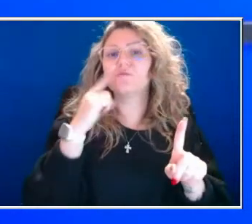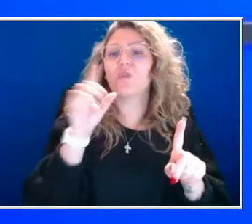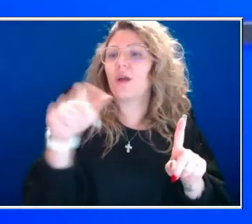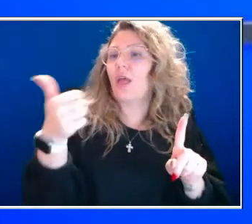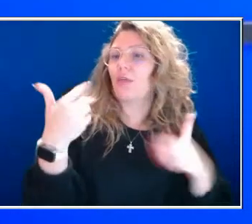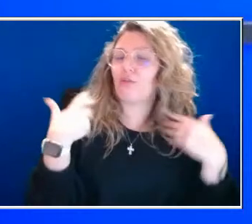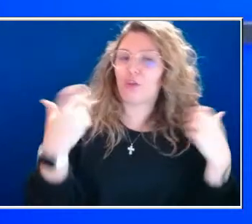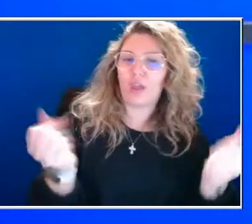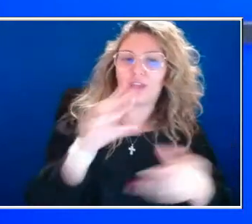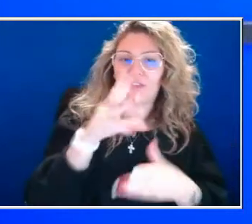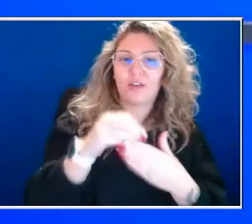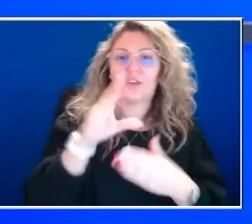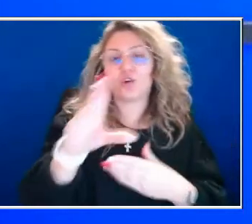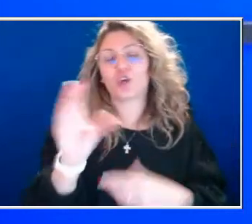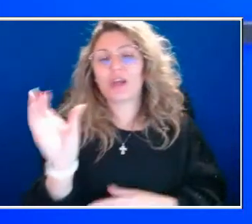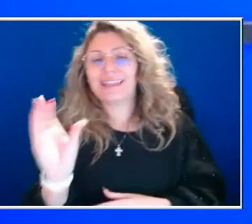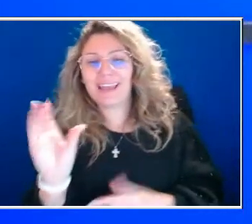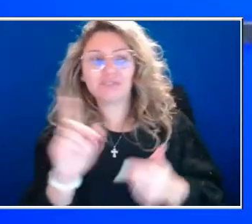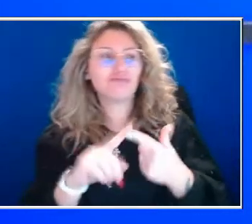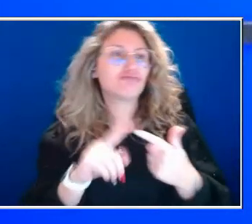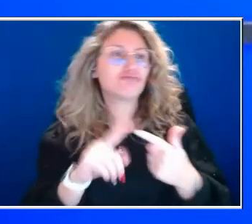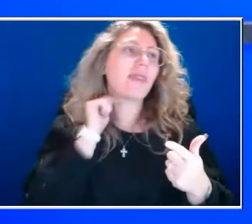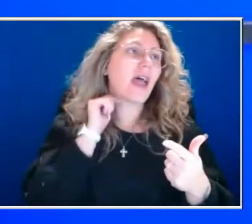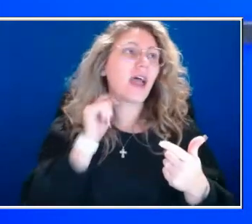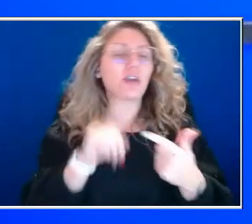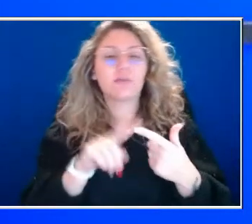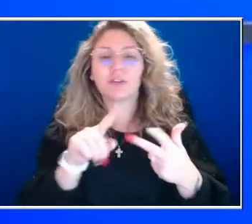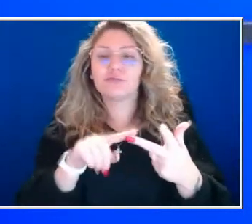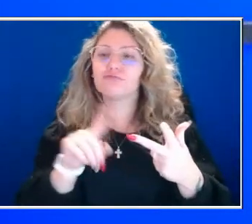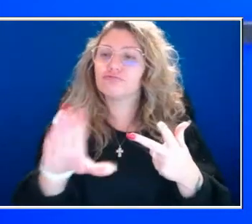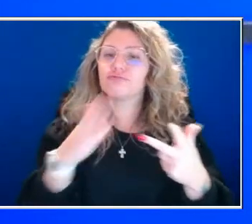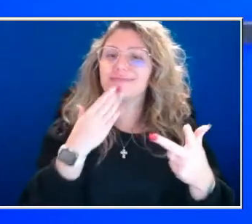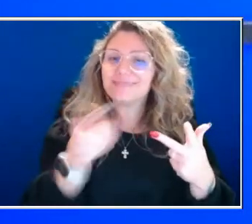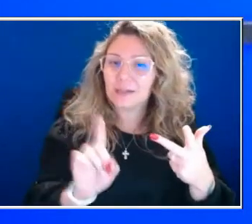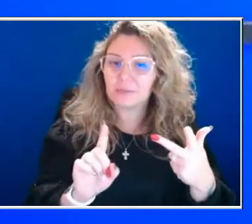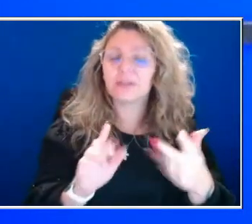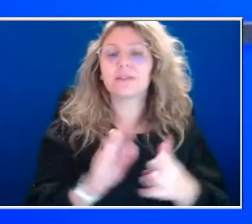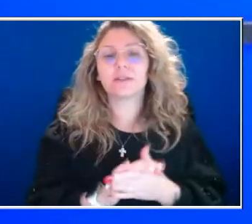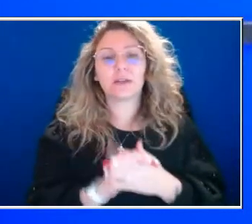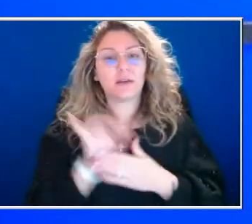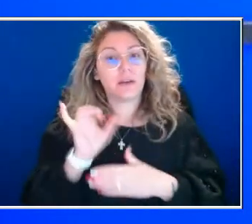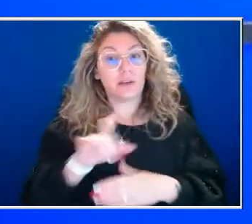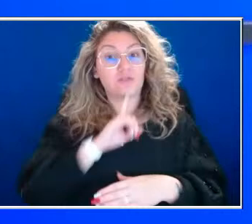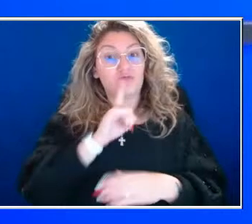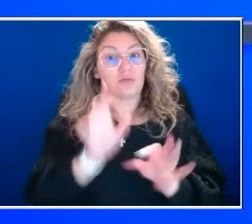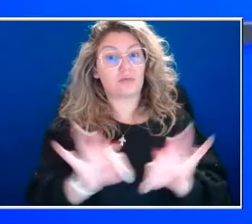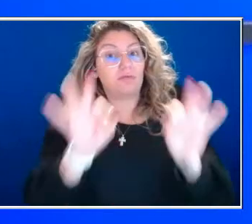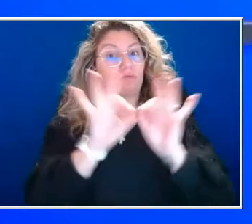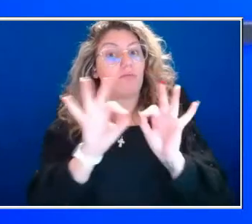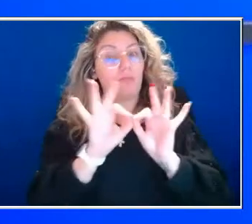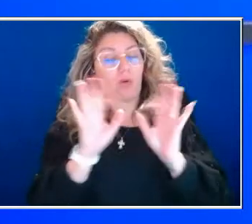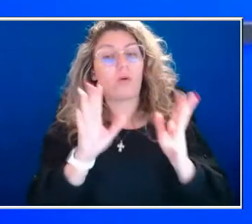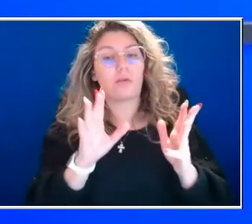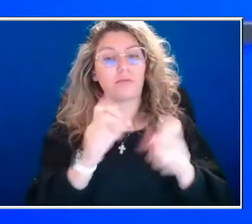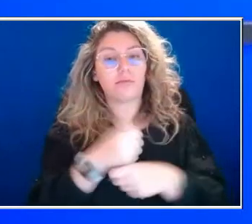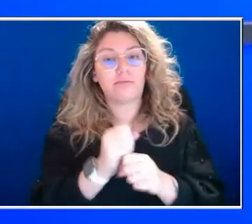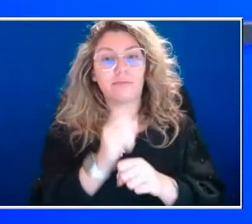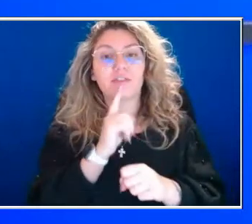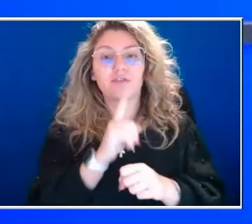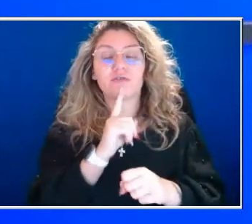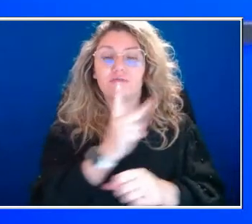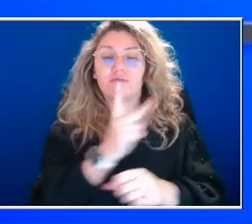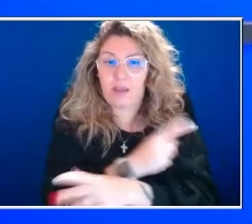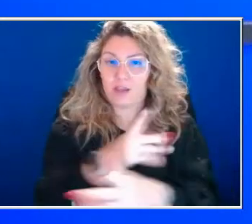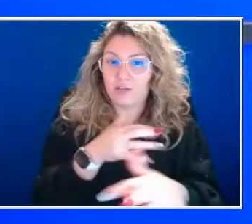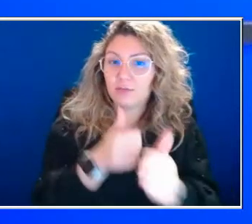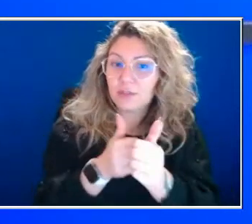her cholesterol and her thyroid and, as she mentioned, her diabetes. That is really the important thing, is making sure that patients are up to date and consistent